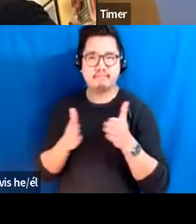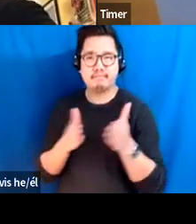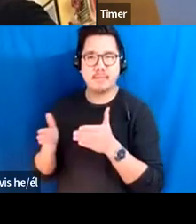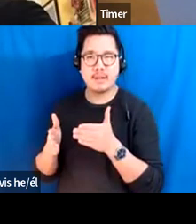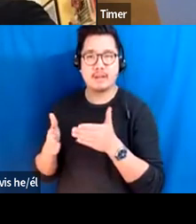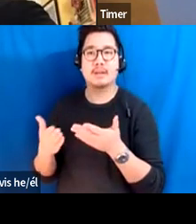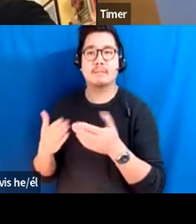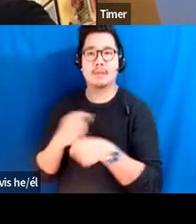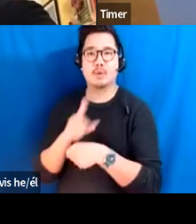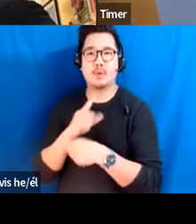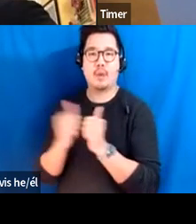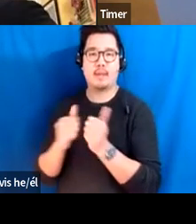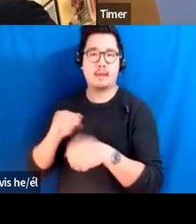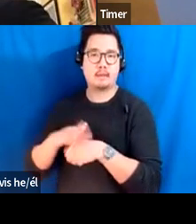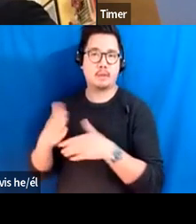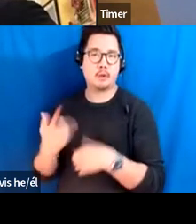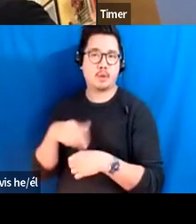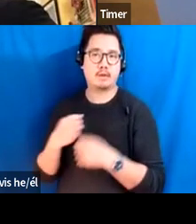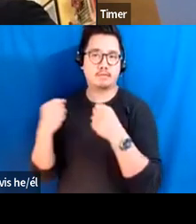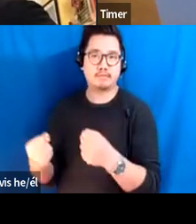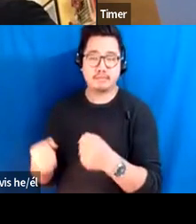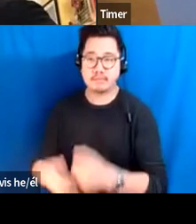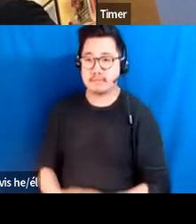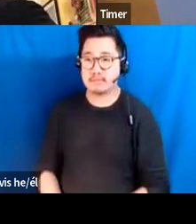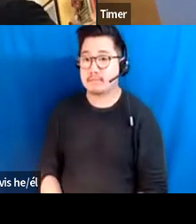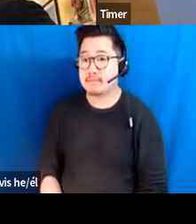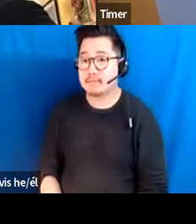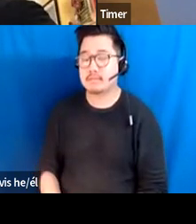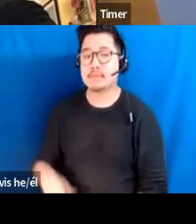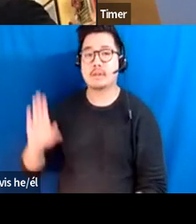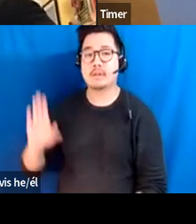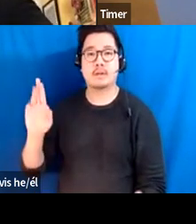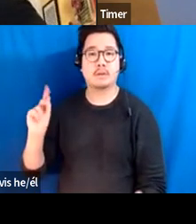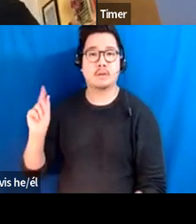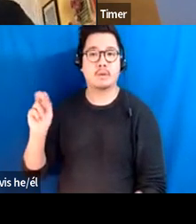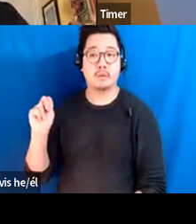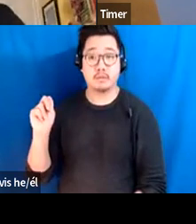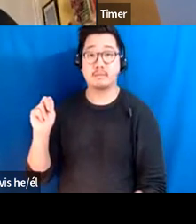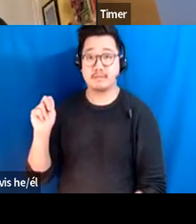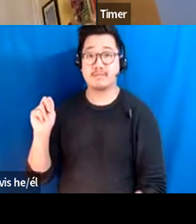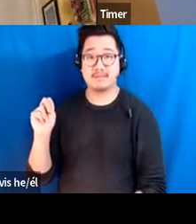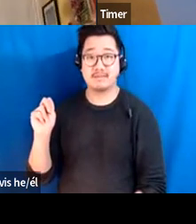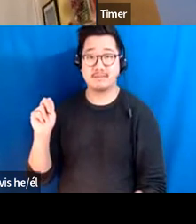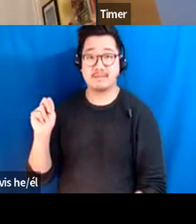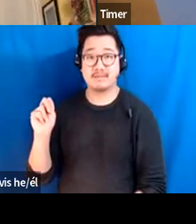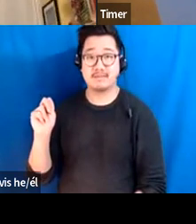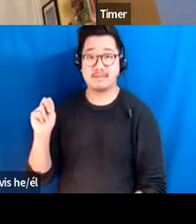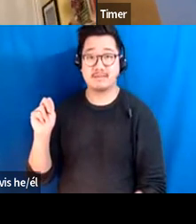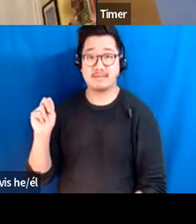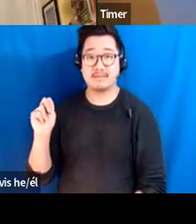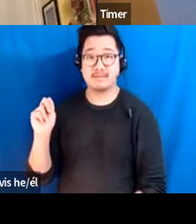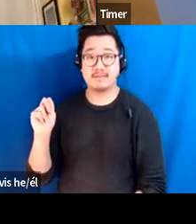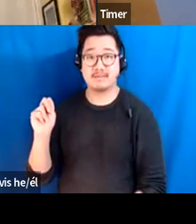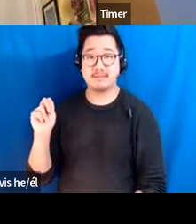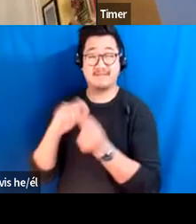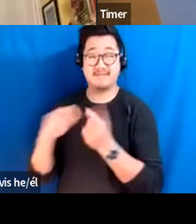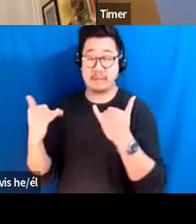place yeah that level of detail given the the the it's getting